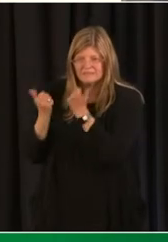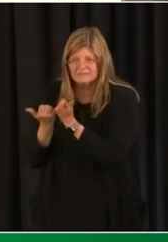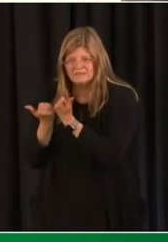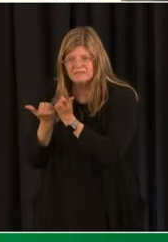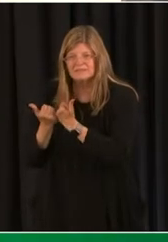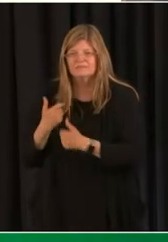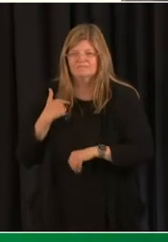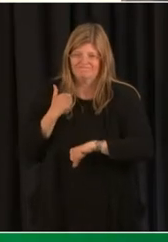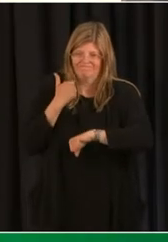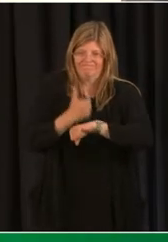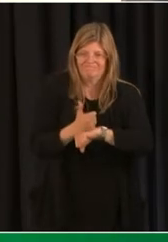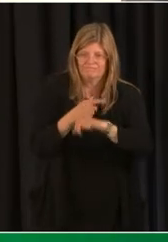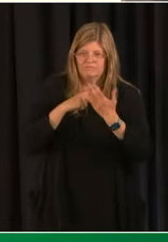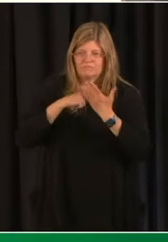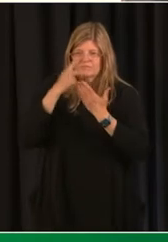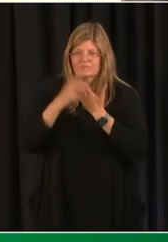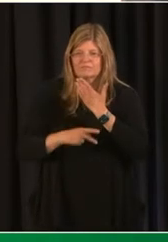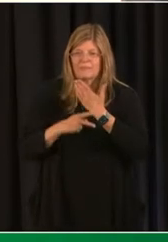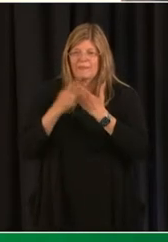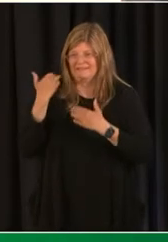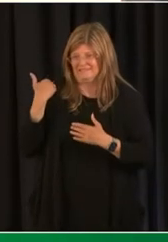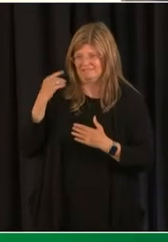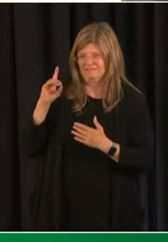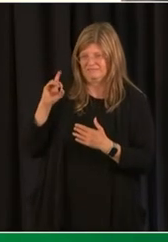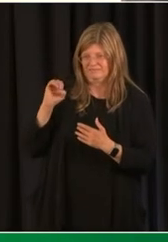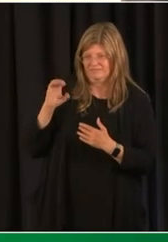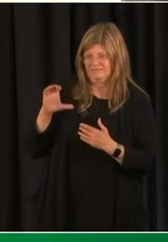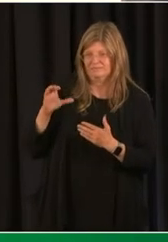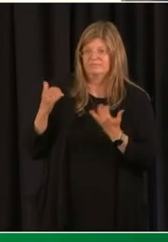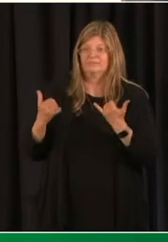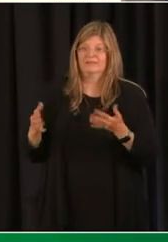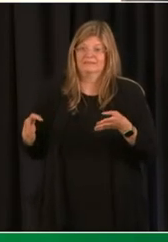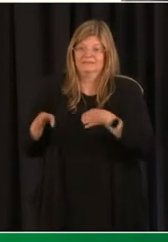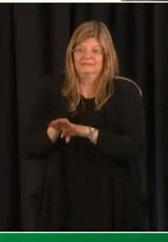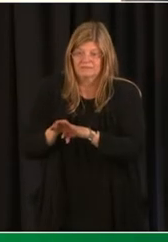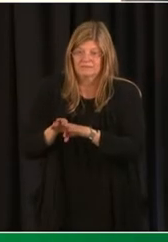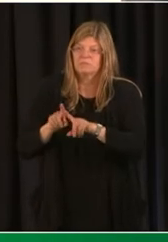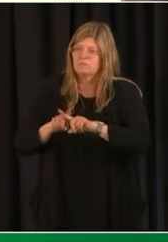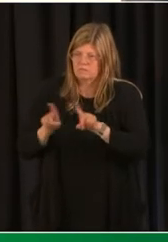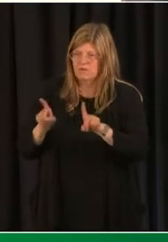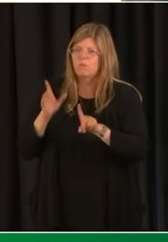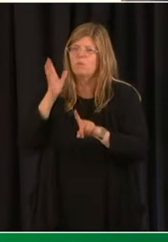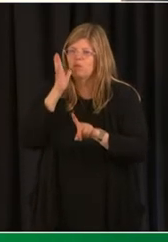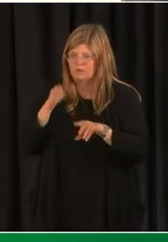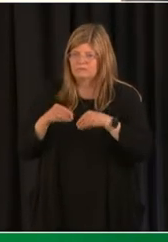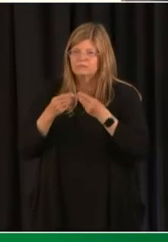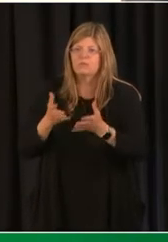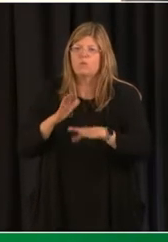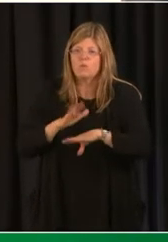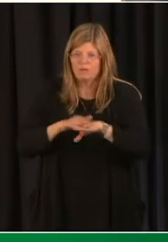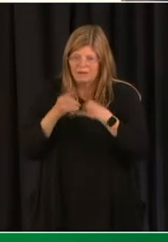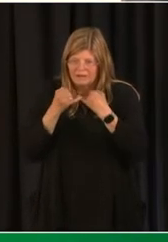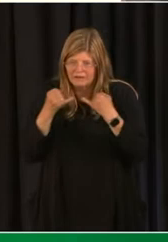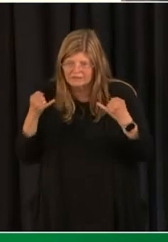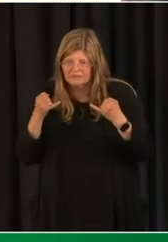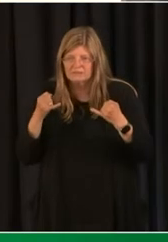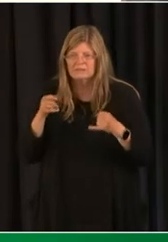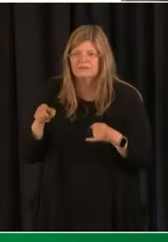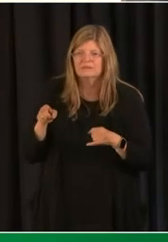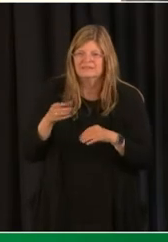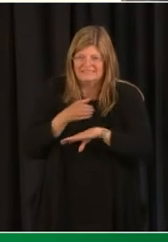that program in December. That program is now closed, but it really provided a lifeline, I think, to housing providers to really enable